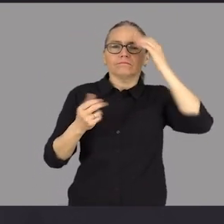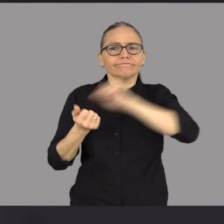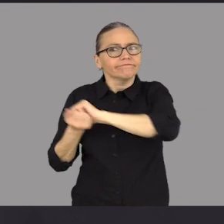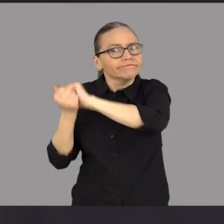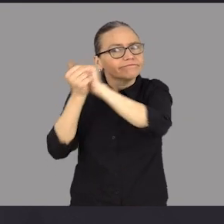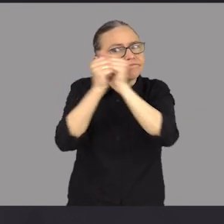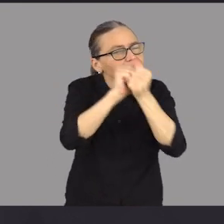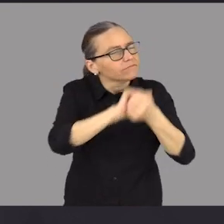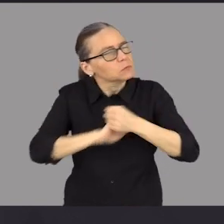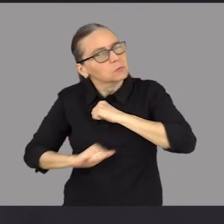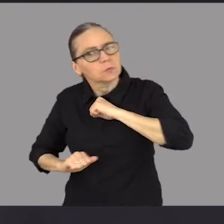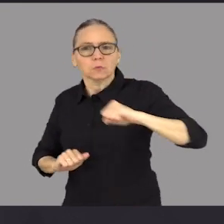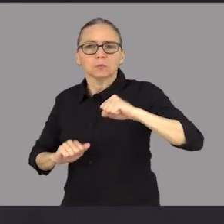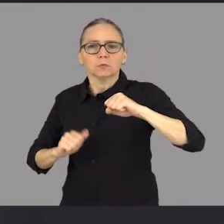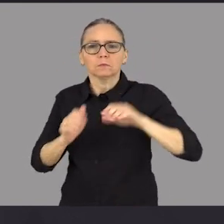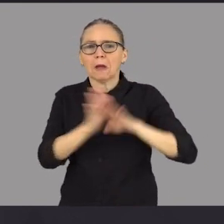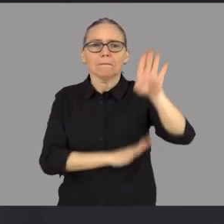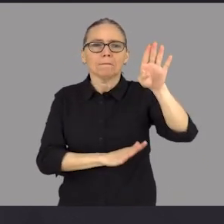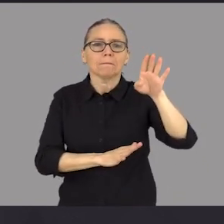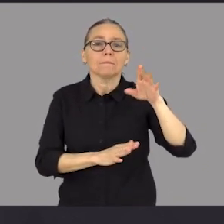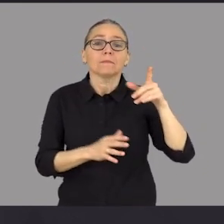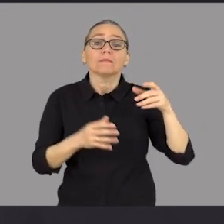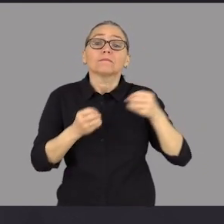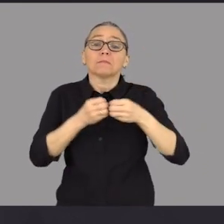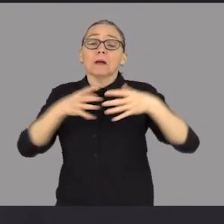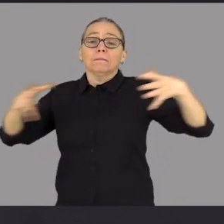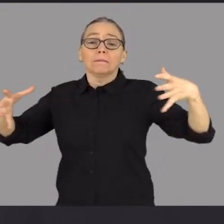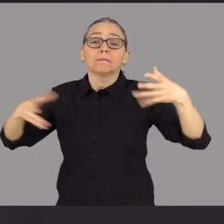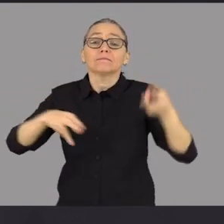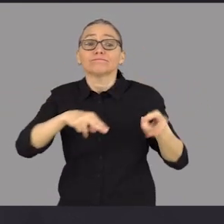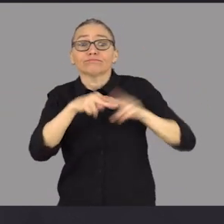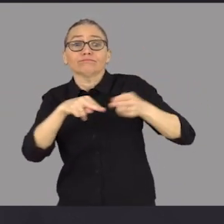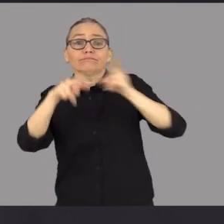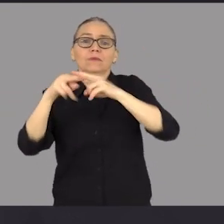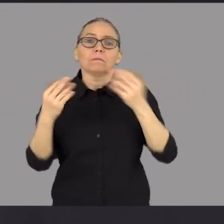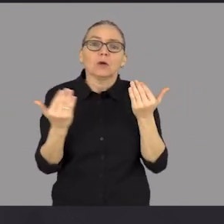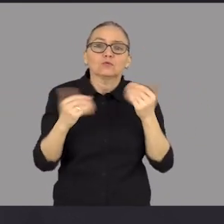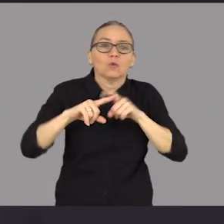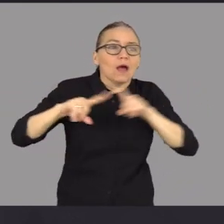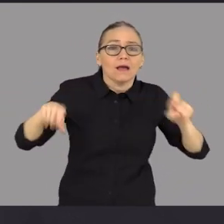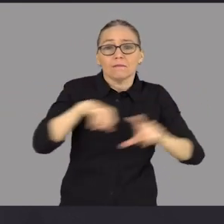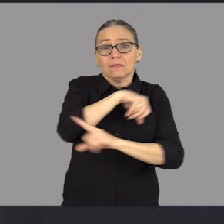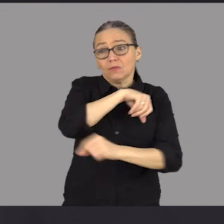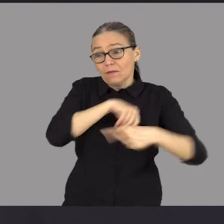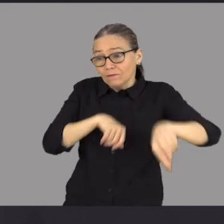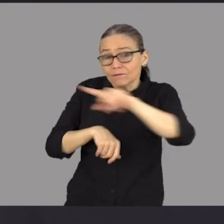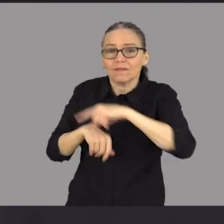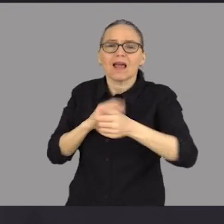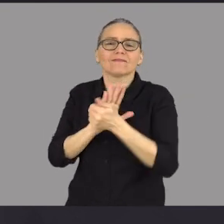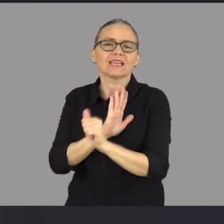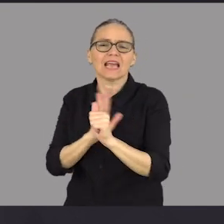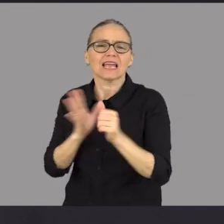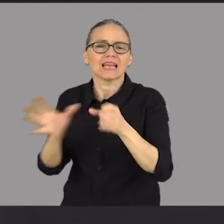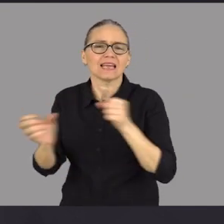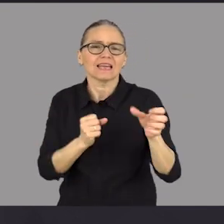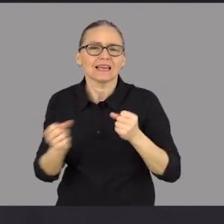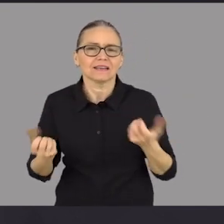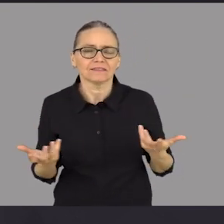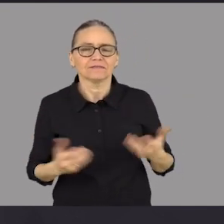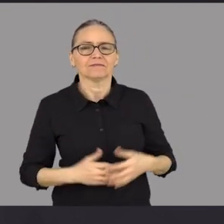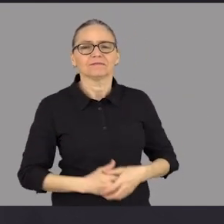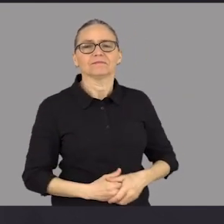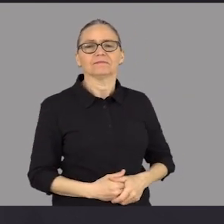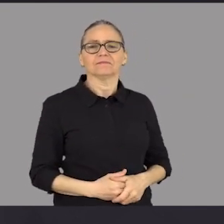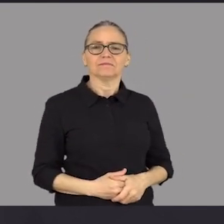rapid transformations and growth in various sectors. These developments have led to an increase in our need